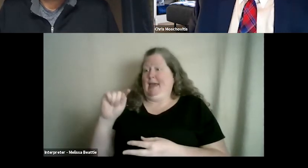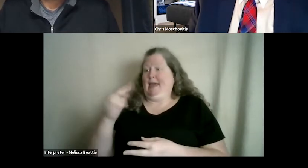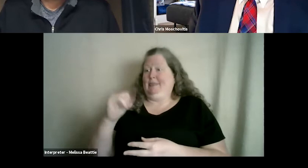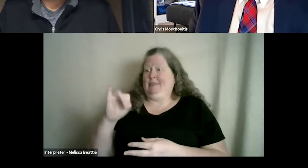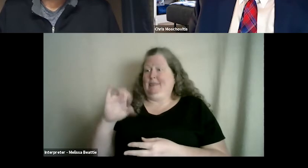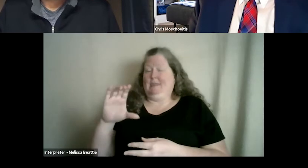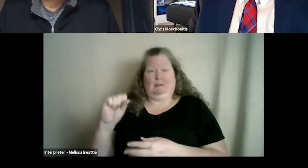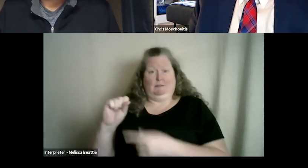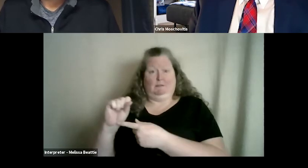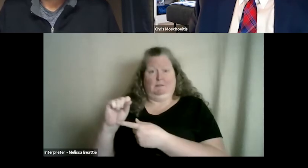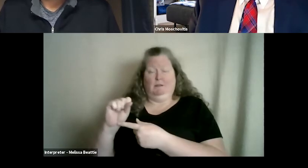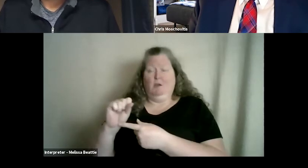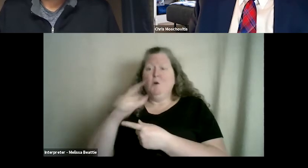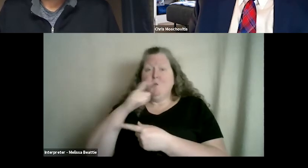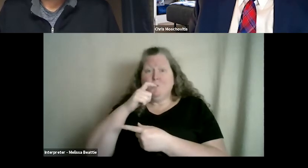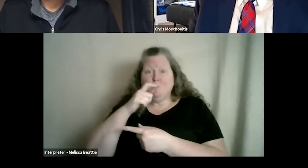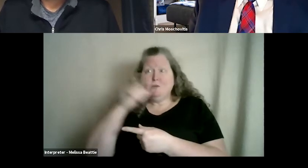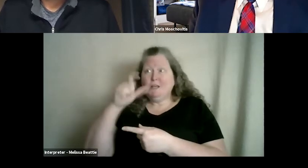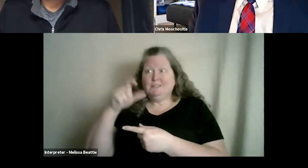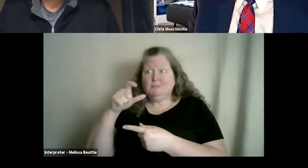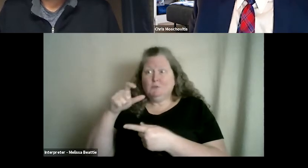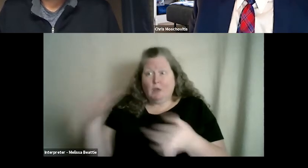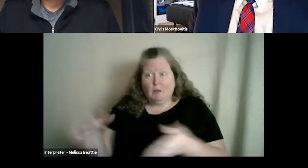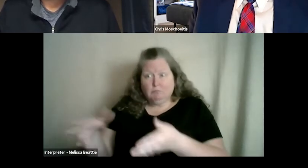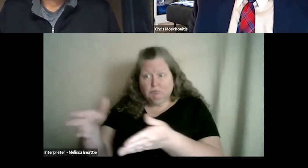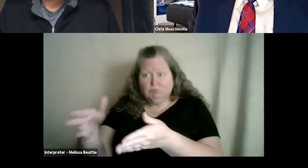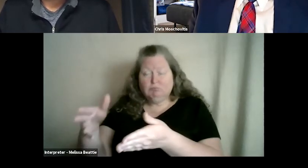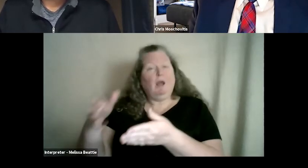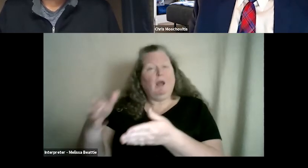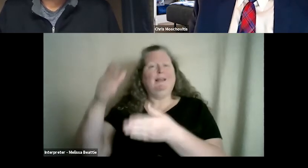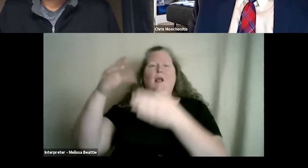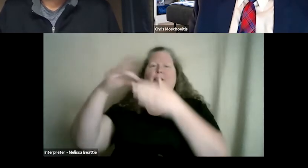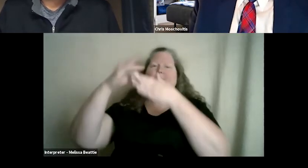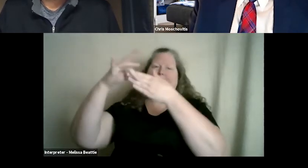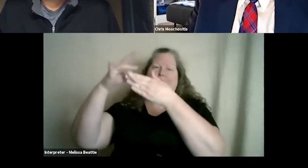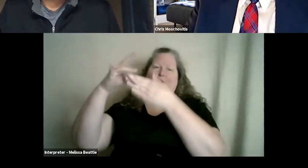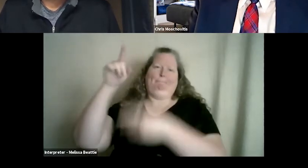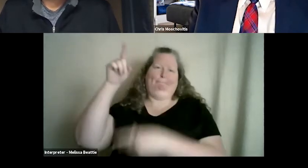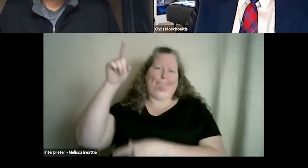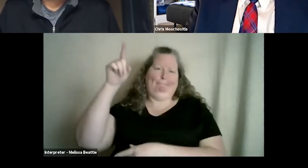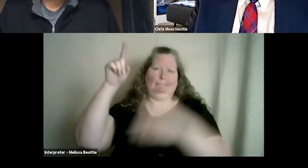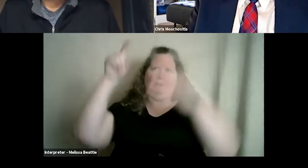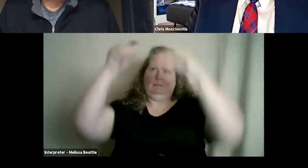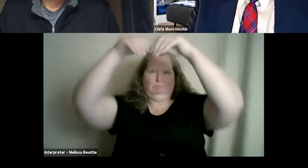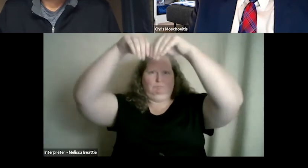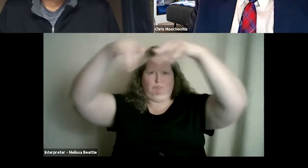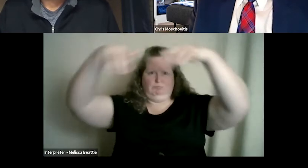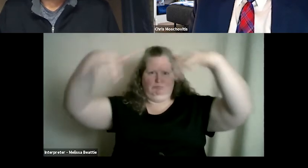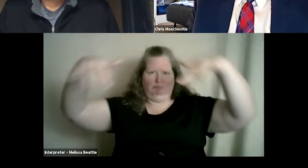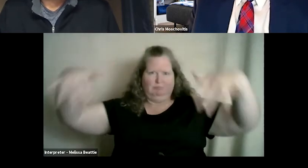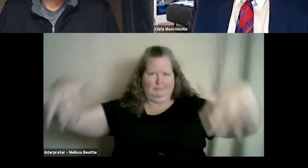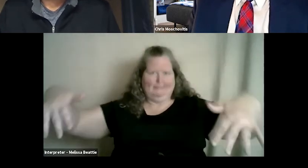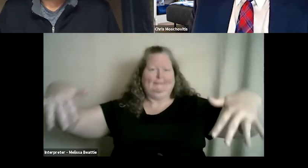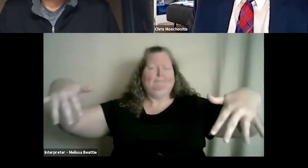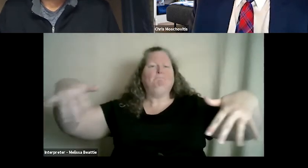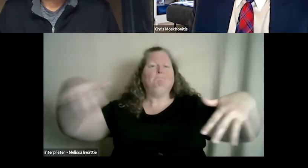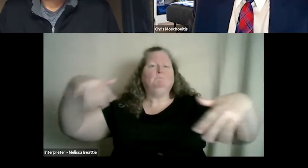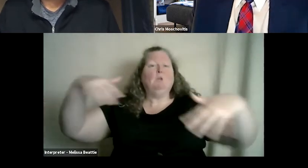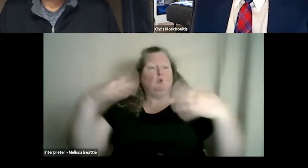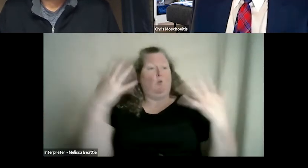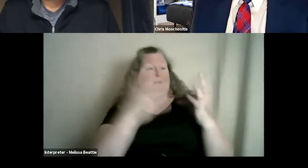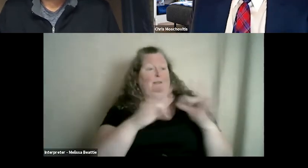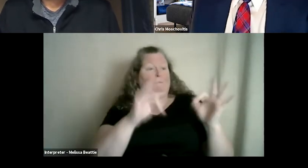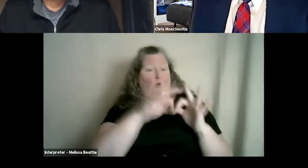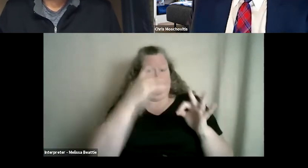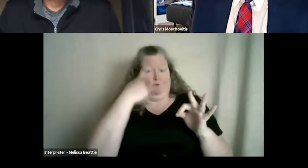leadership's responsibility to say, we don't do that here. We don't act this way here. And what matters to us is